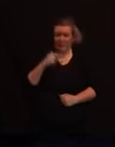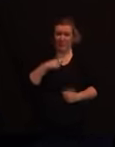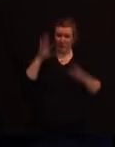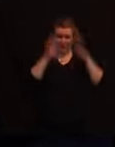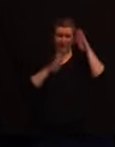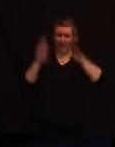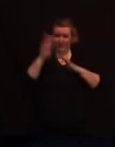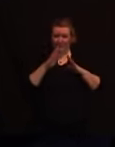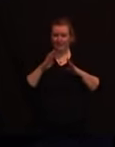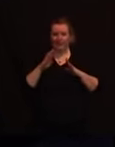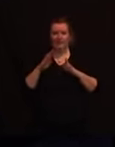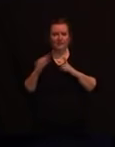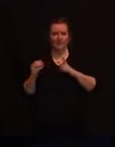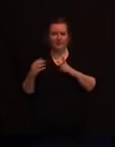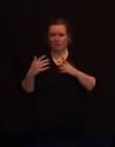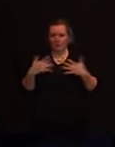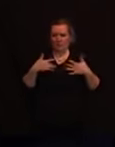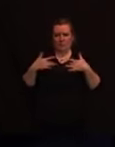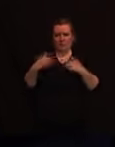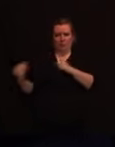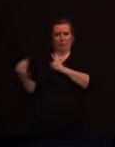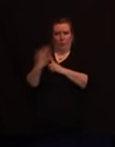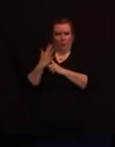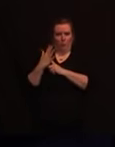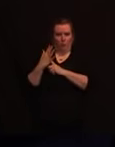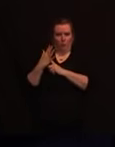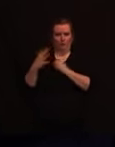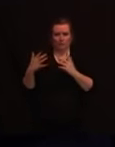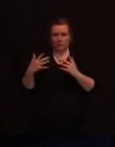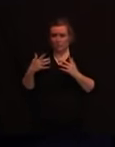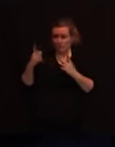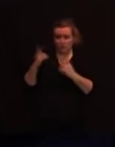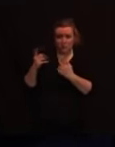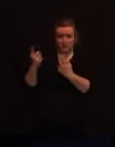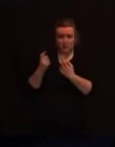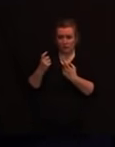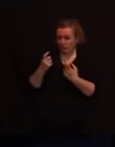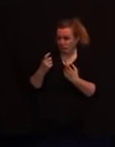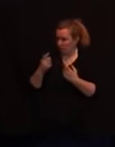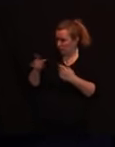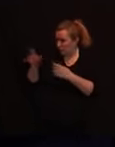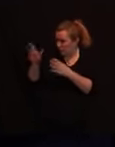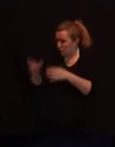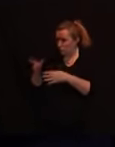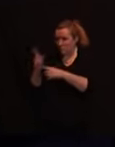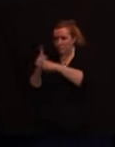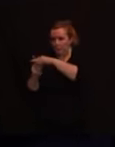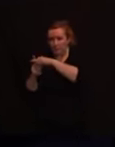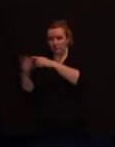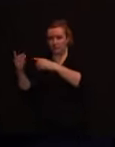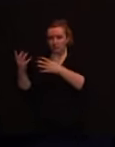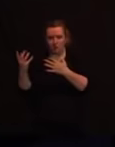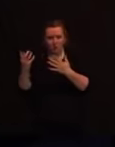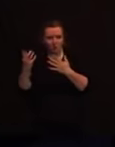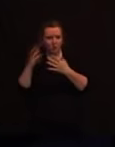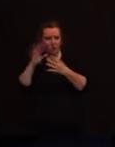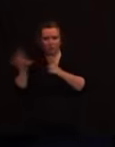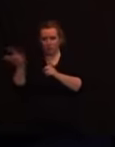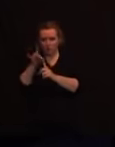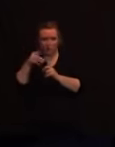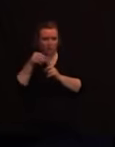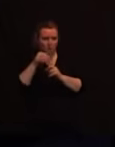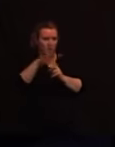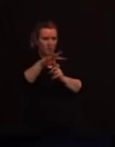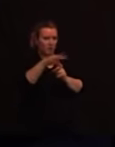early on to someone who was tested positive and had to quarantine myself, wondering whether or not that was something that I may have passed along to